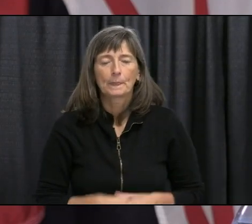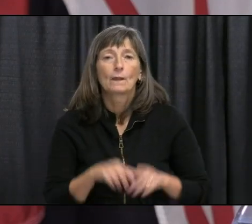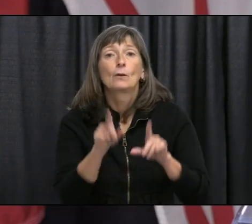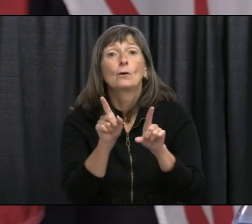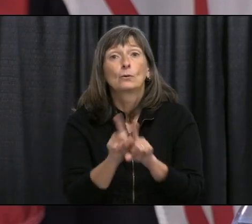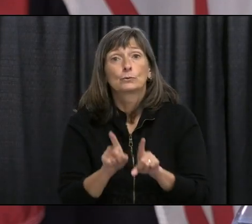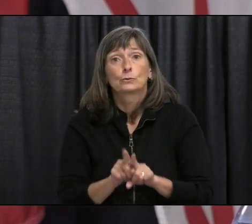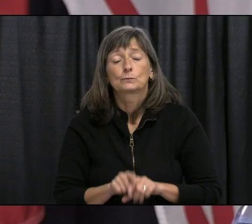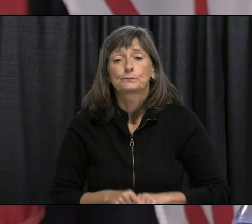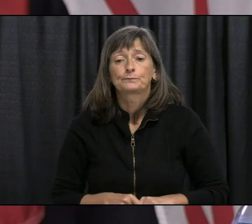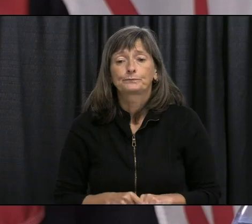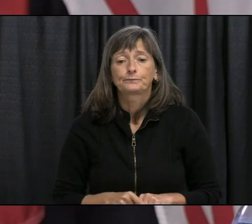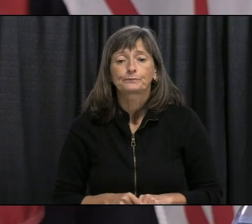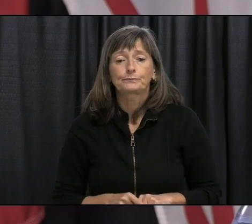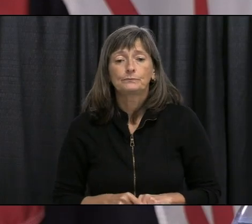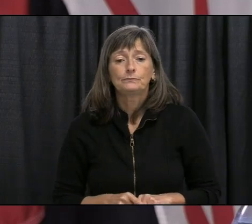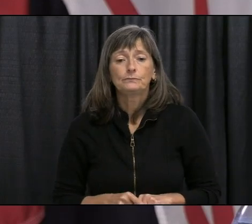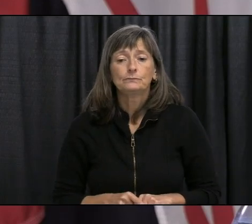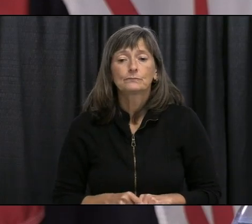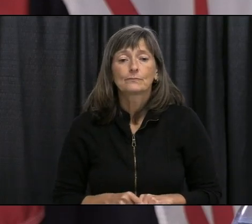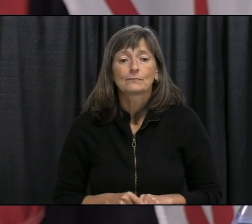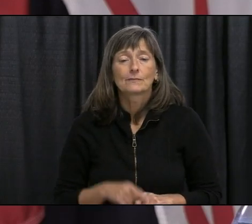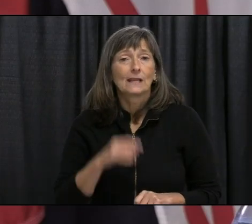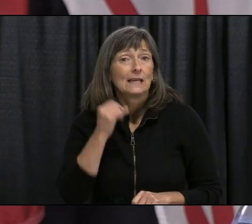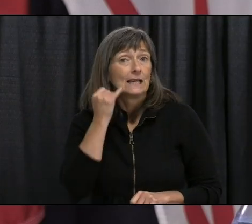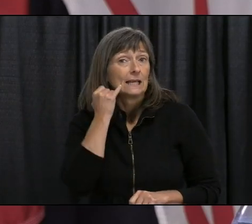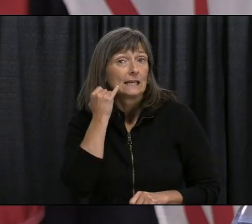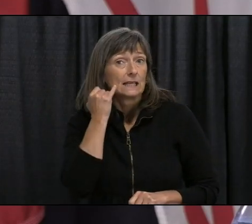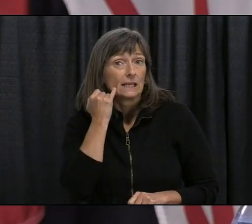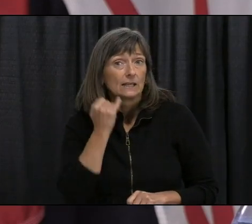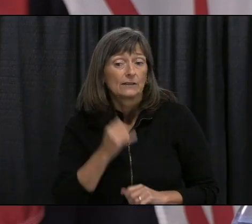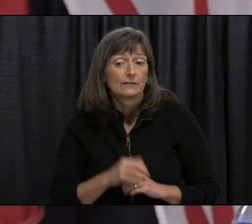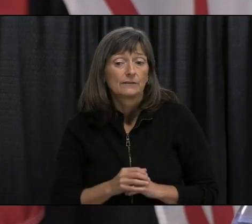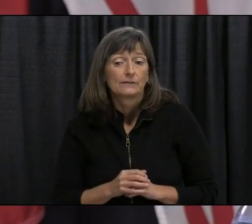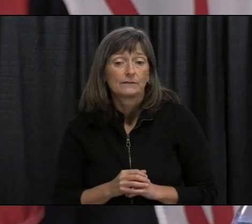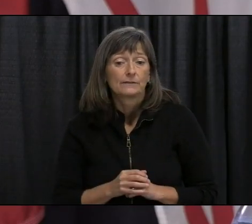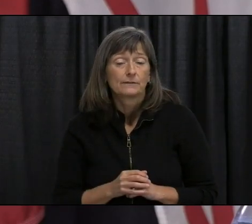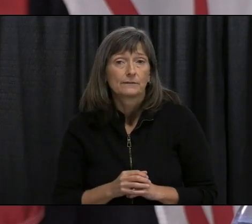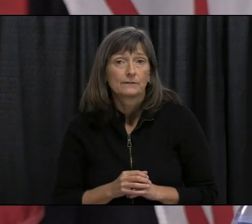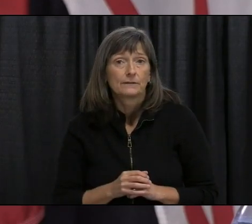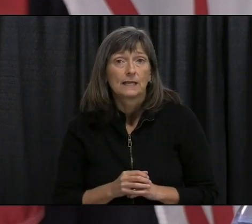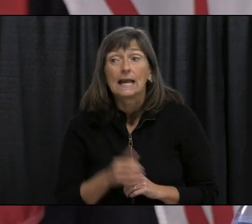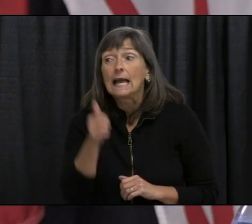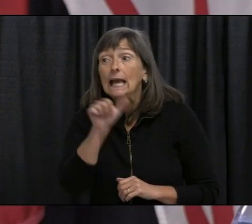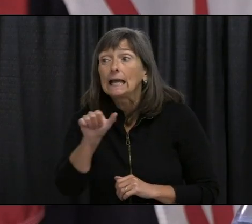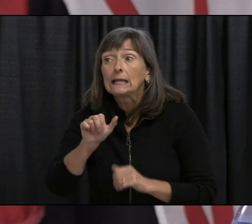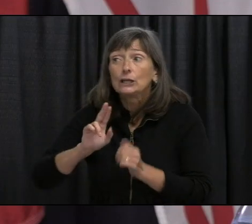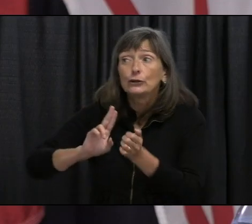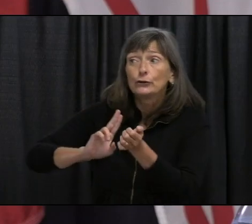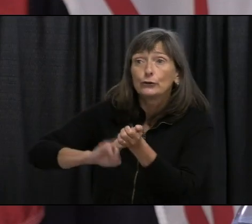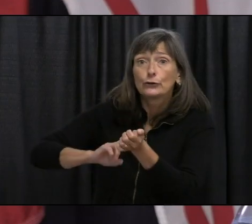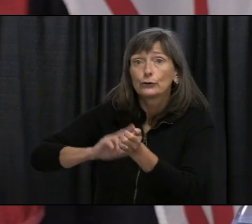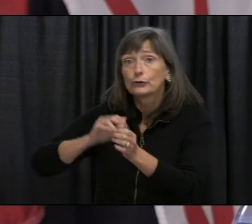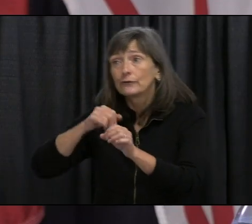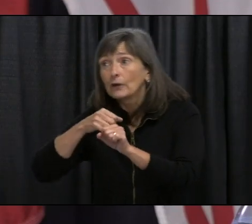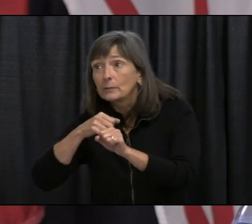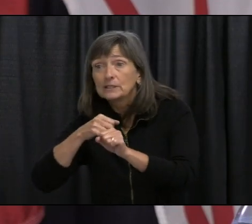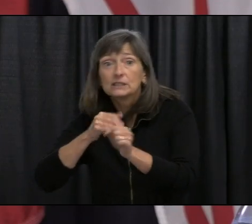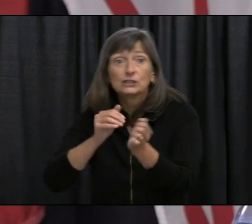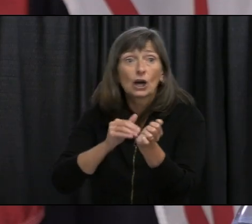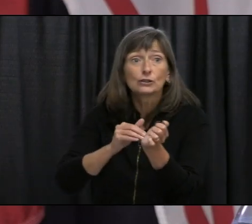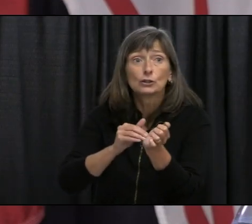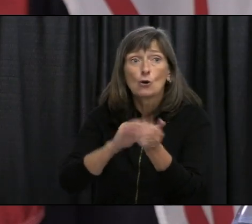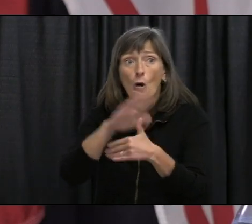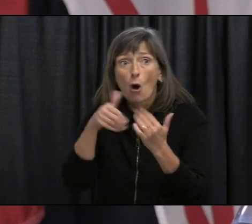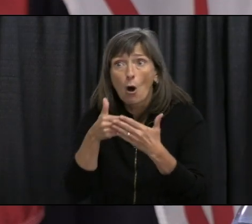looking to basically anyone whose scope of practice allows them to give flu shots to be able to do that. And